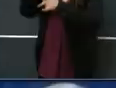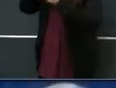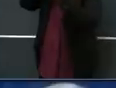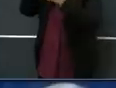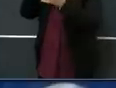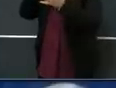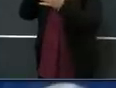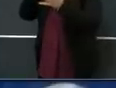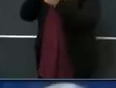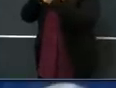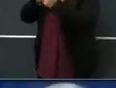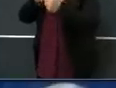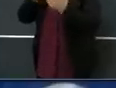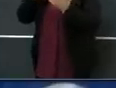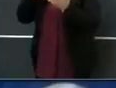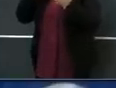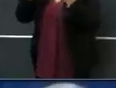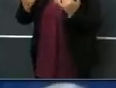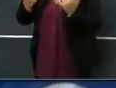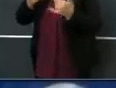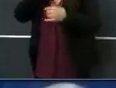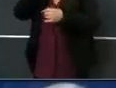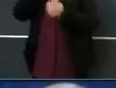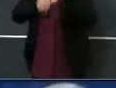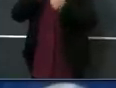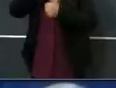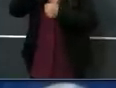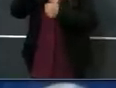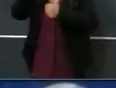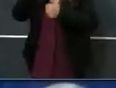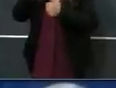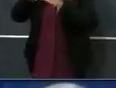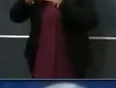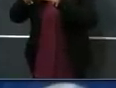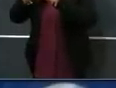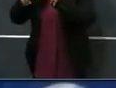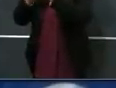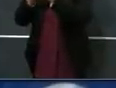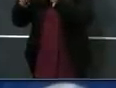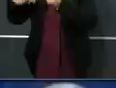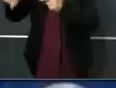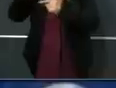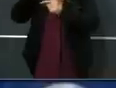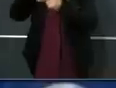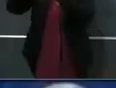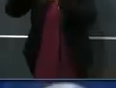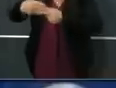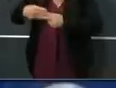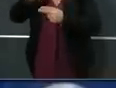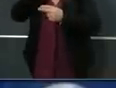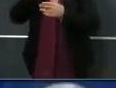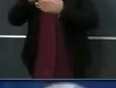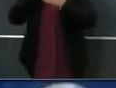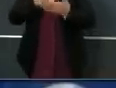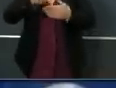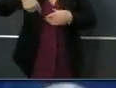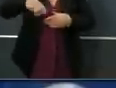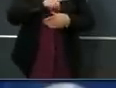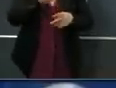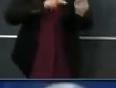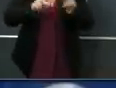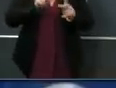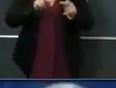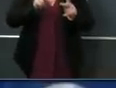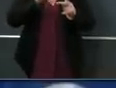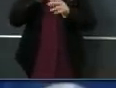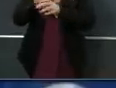which CBOs and points of access to make it easier for individuals. And we look forward to your partnership in helping us get that